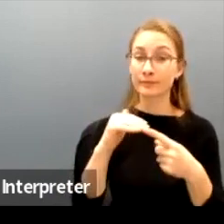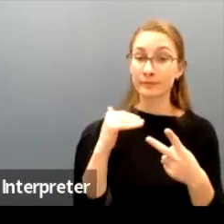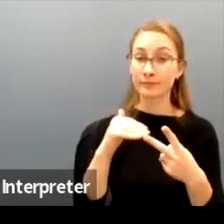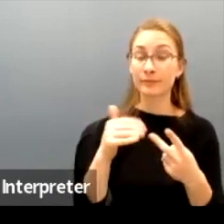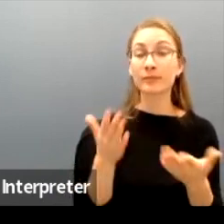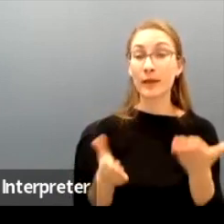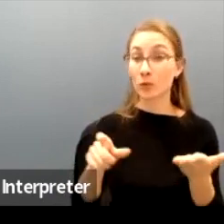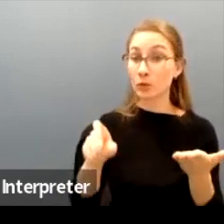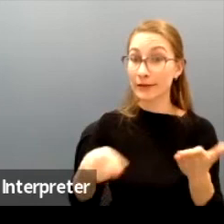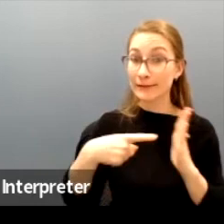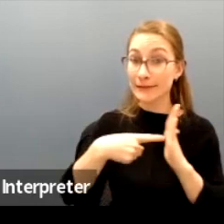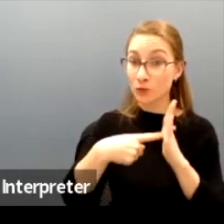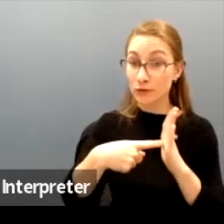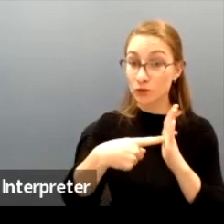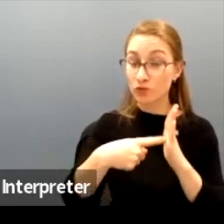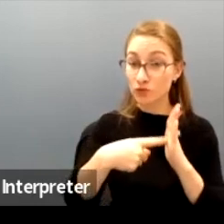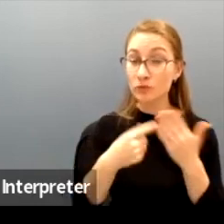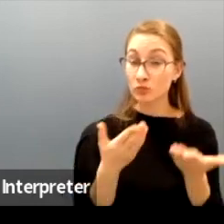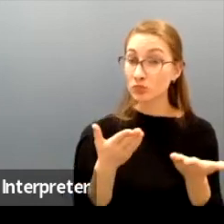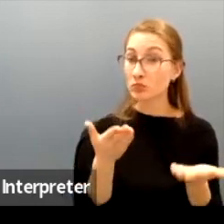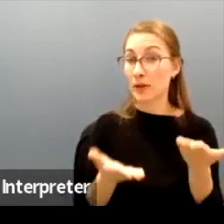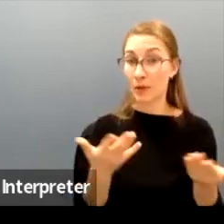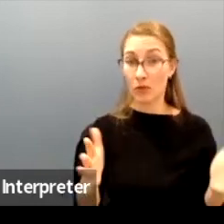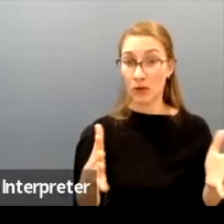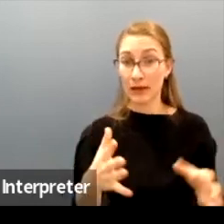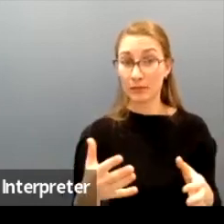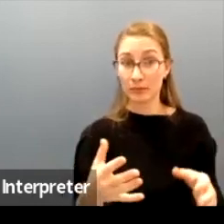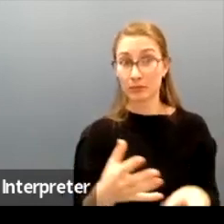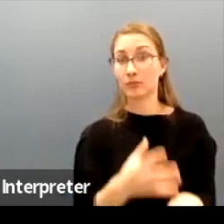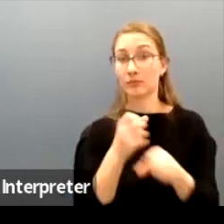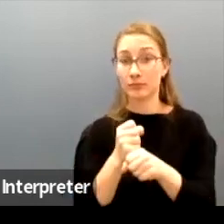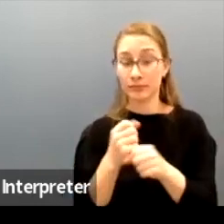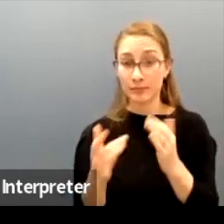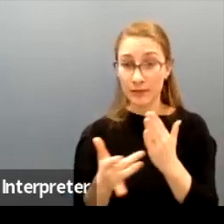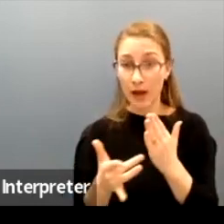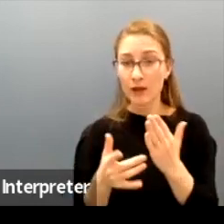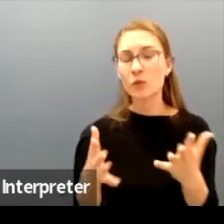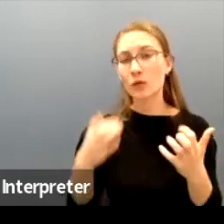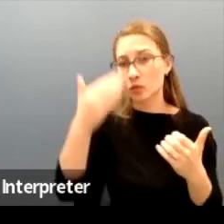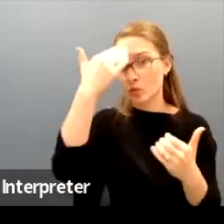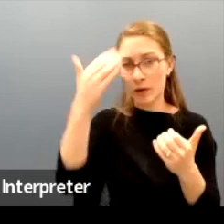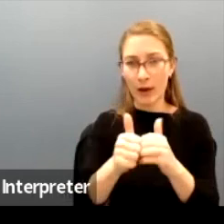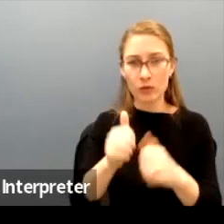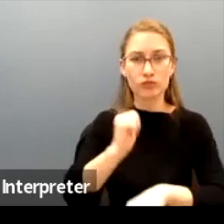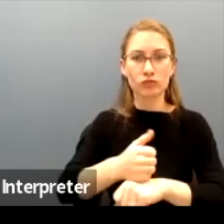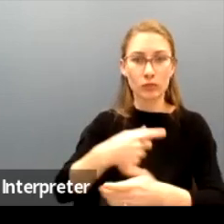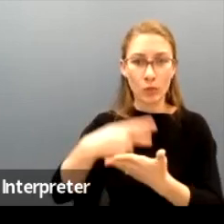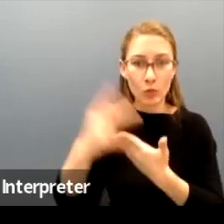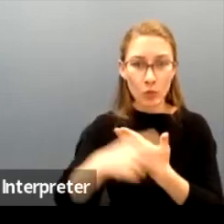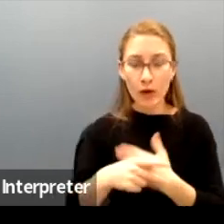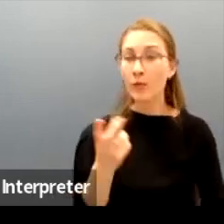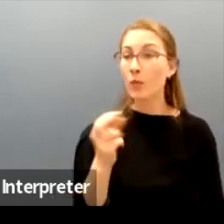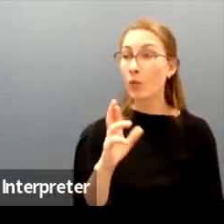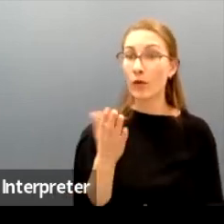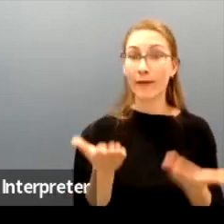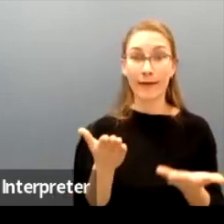demonstration on device. So you have a device, but maybe you're looking for a specific programming feature of it. Maybe you want to learn how to hide or show some words on a device